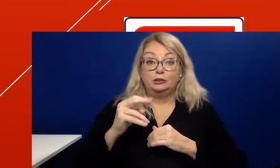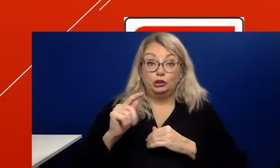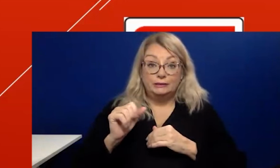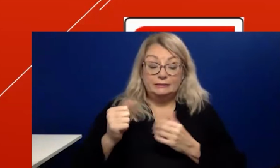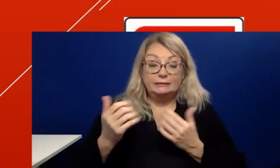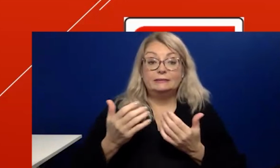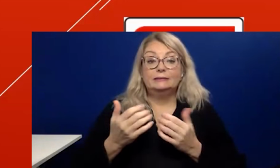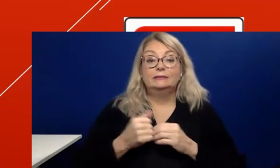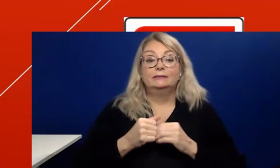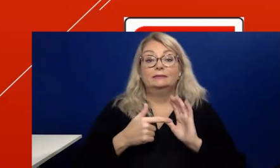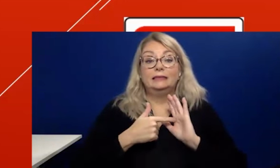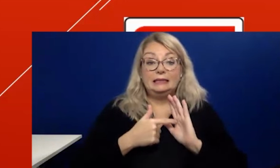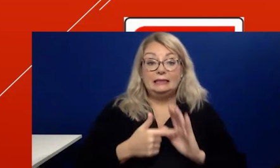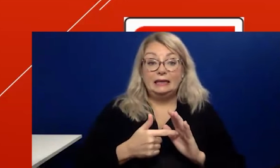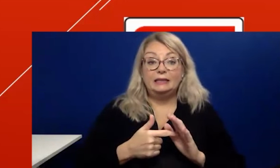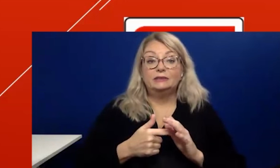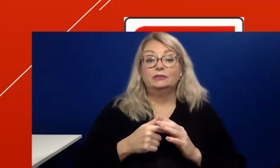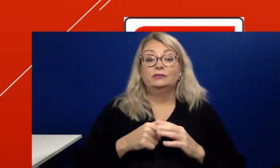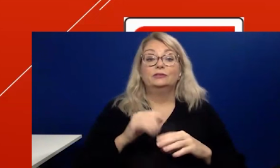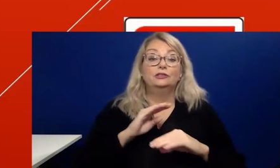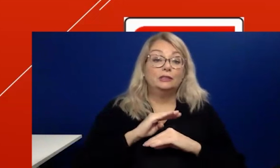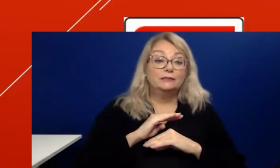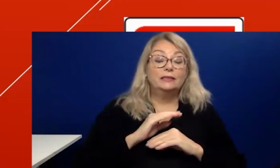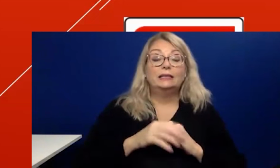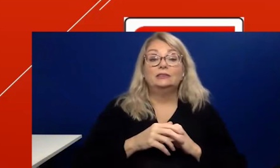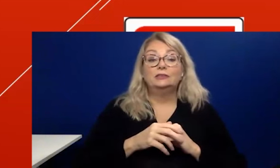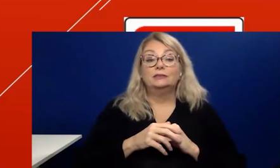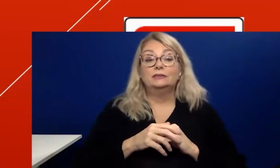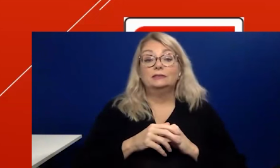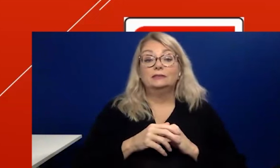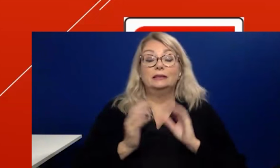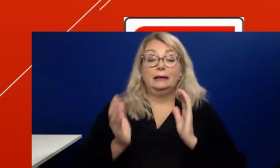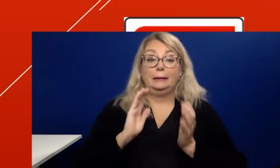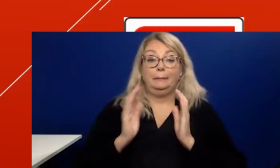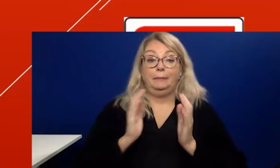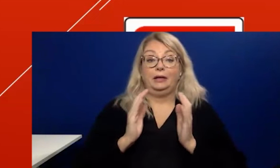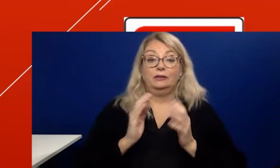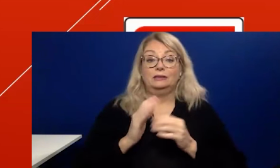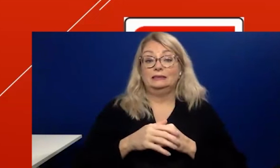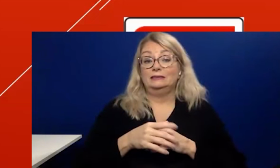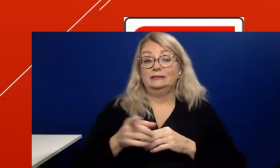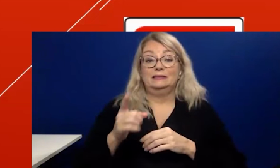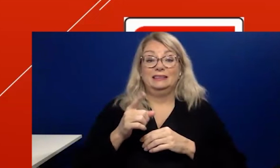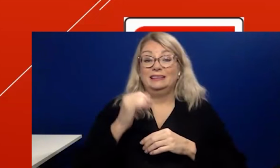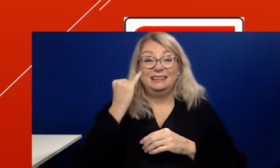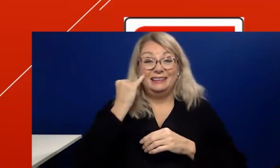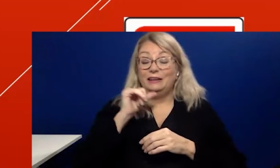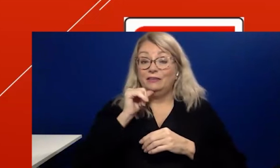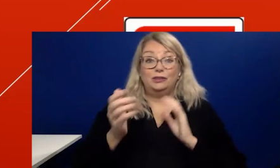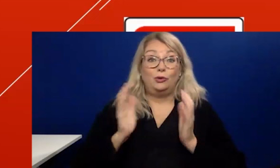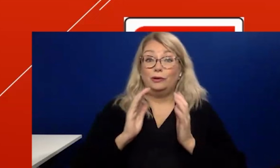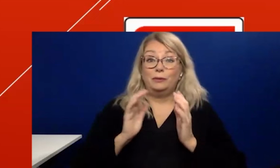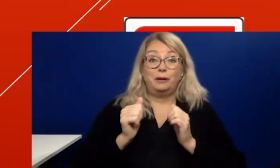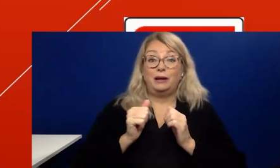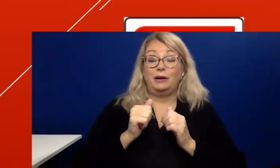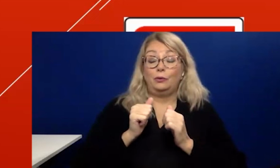Indications, justification, industry comparison, right? These are all, if they don't compare what the employer